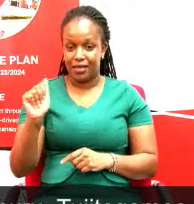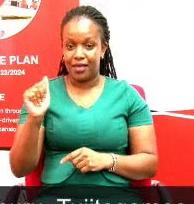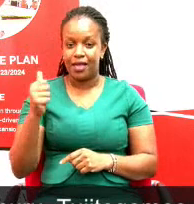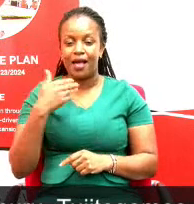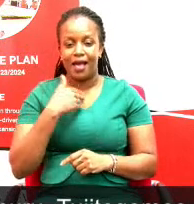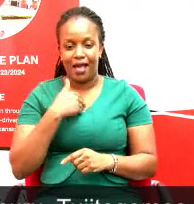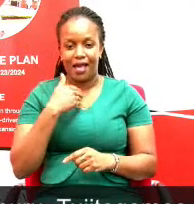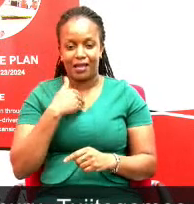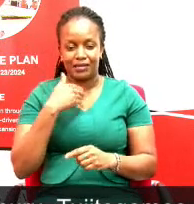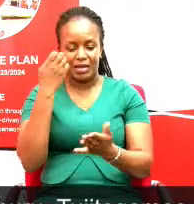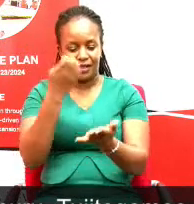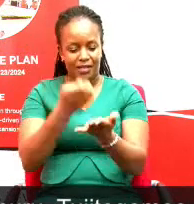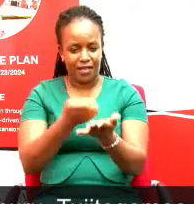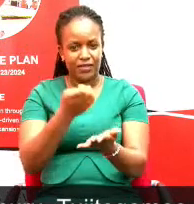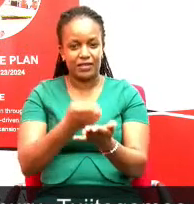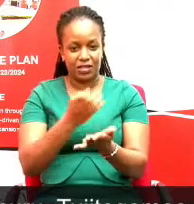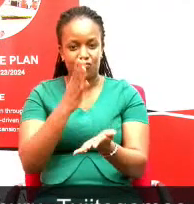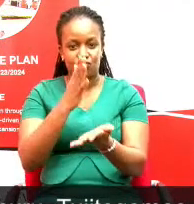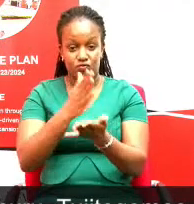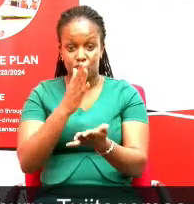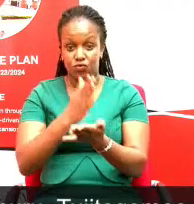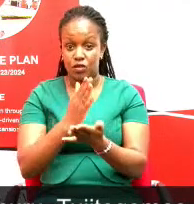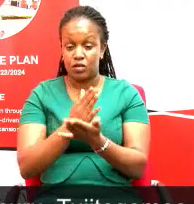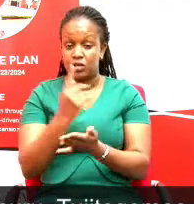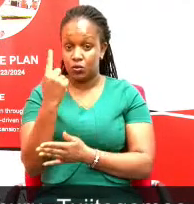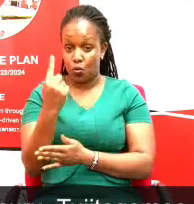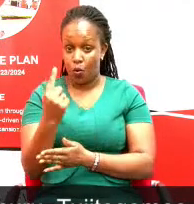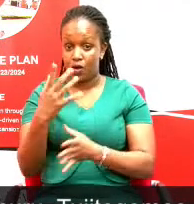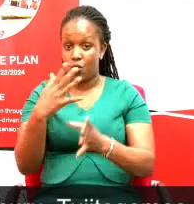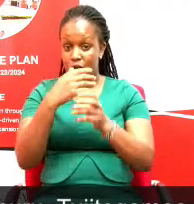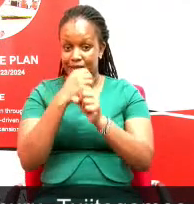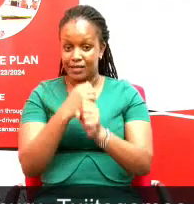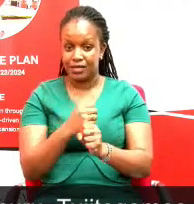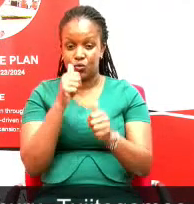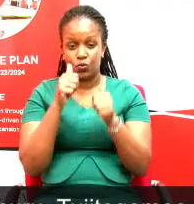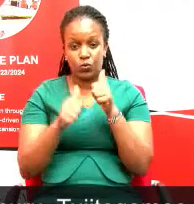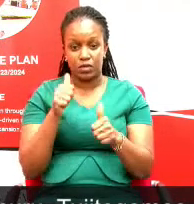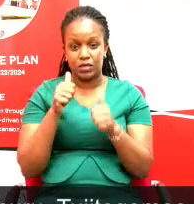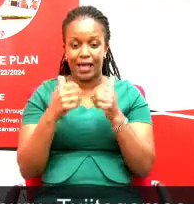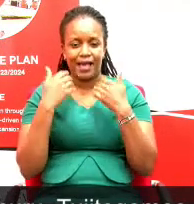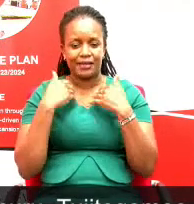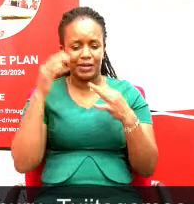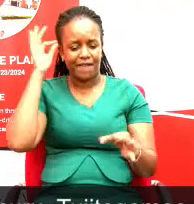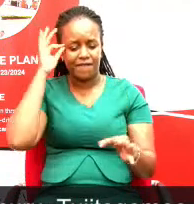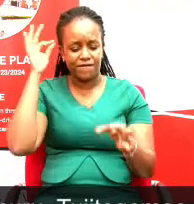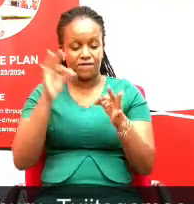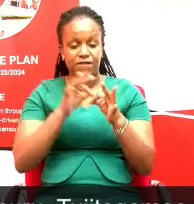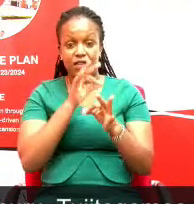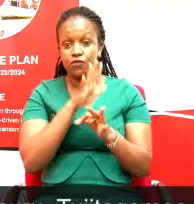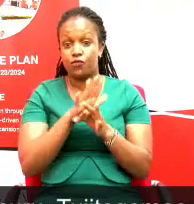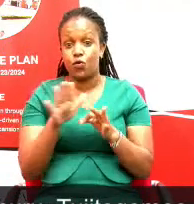has proven to be one such entity in this country that has remained faithful